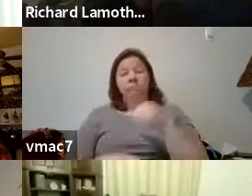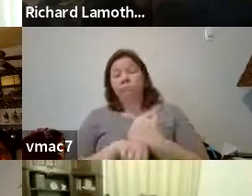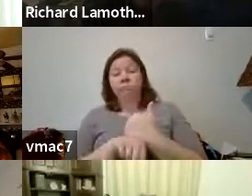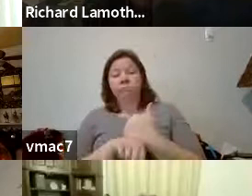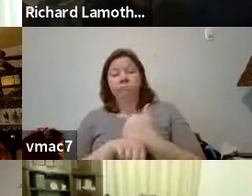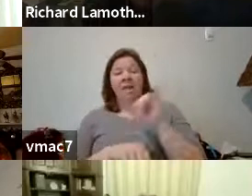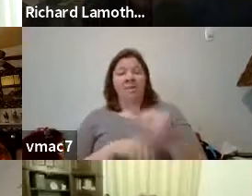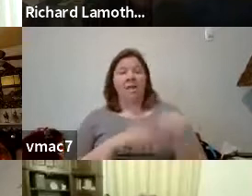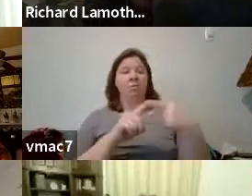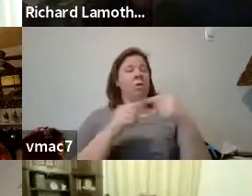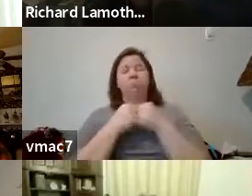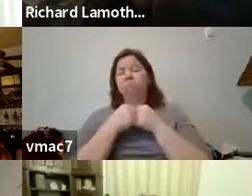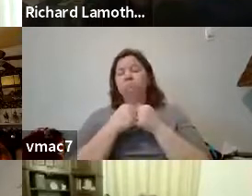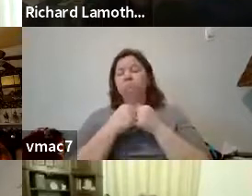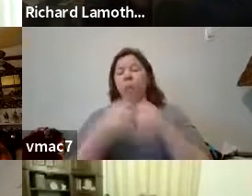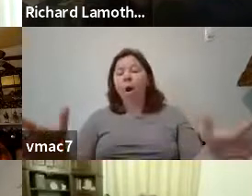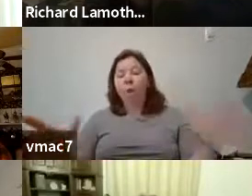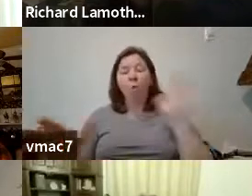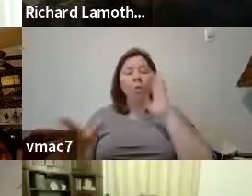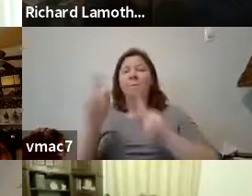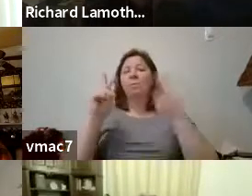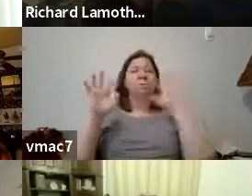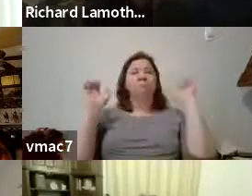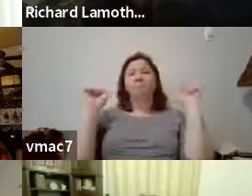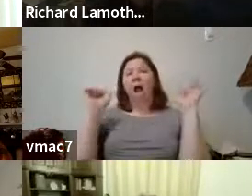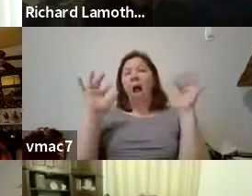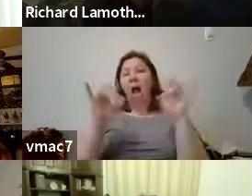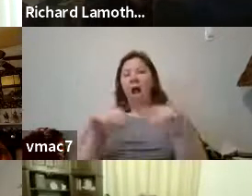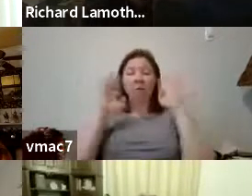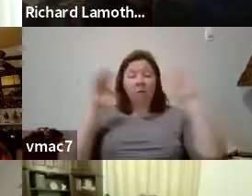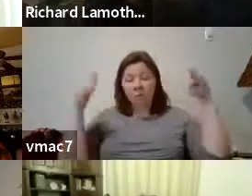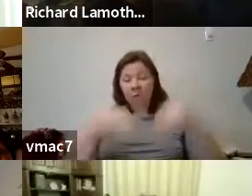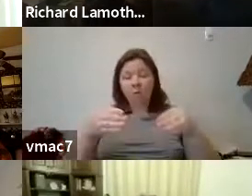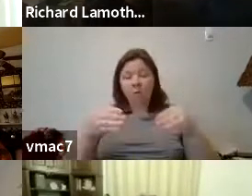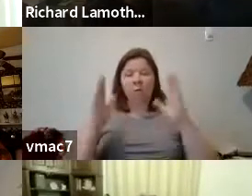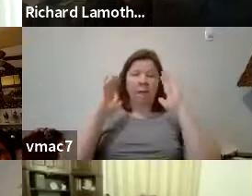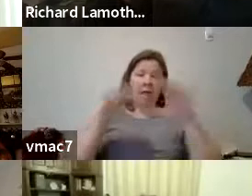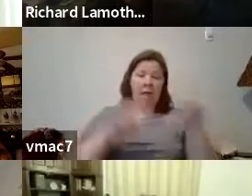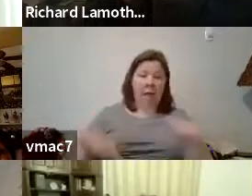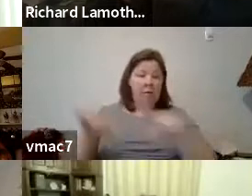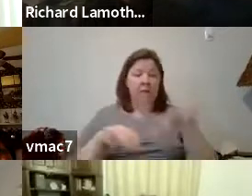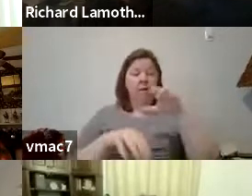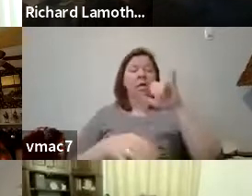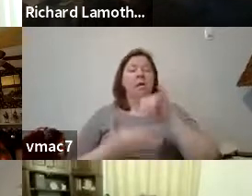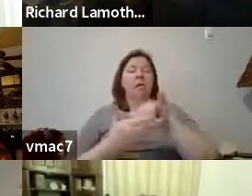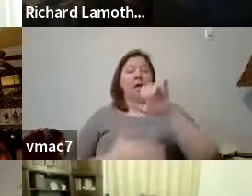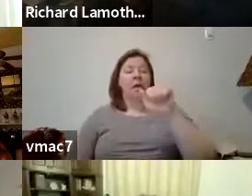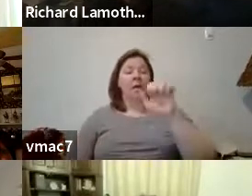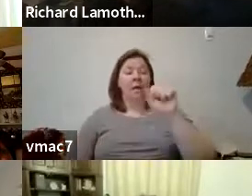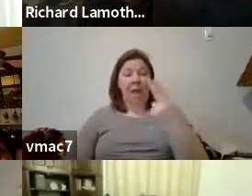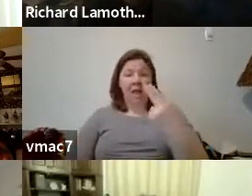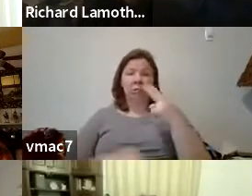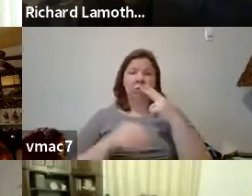dam breaks and all the focused activity that Ash has been storing up for us. It's